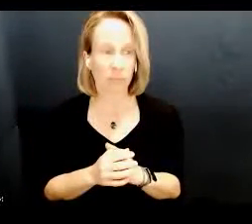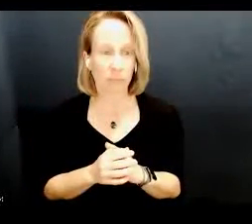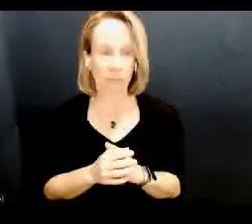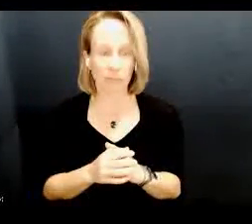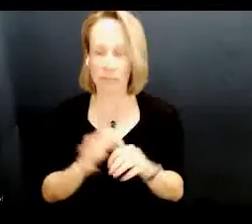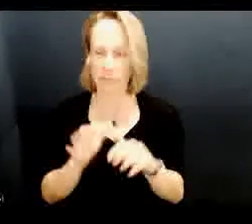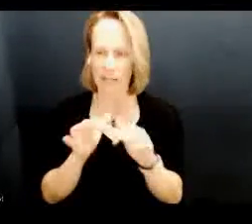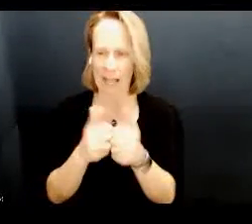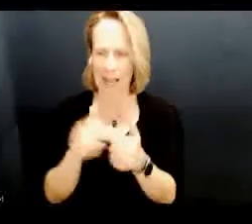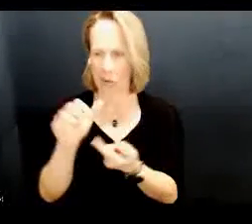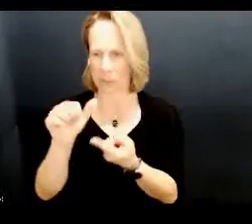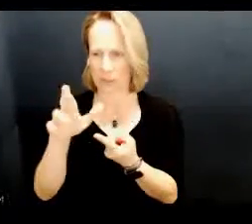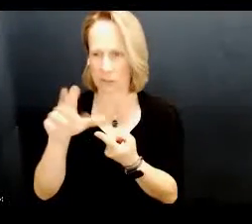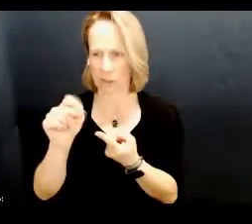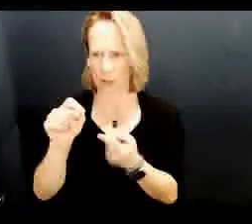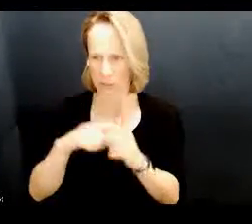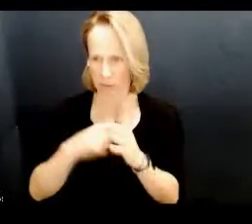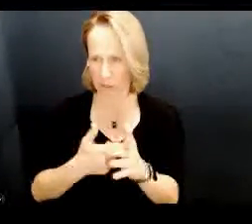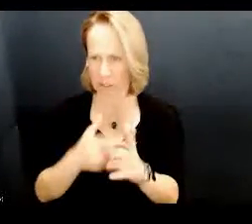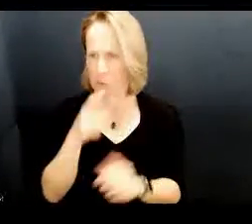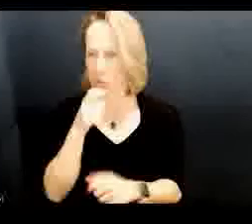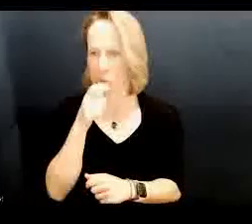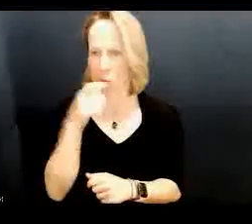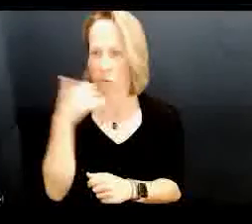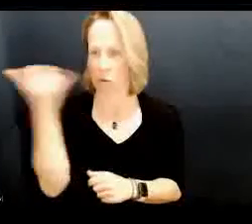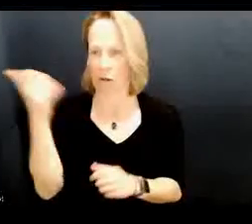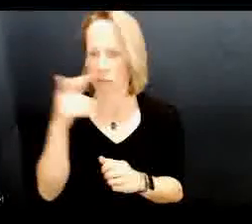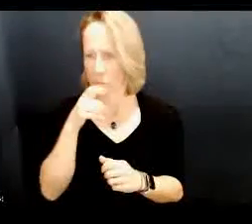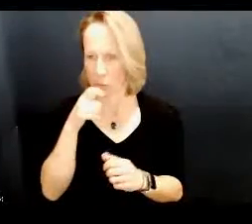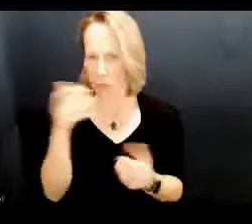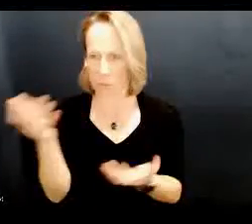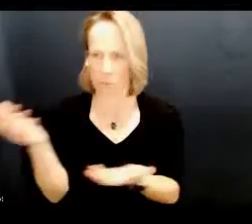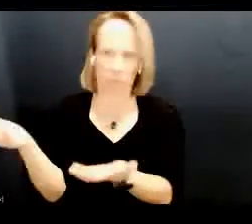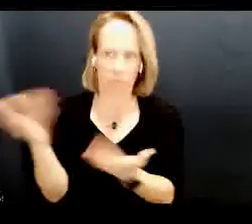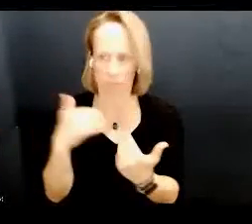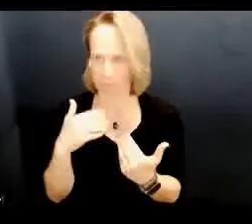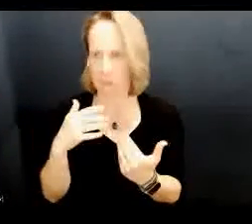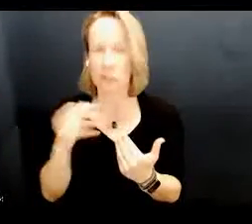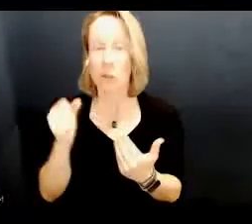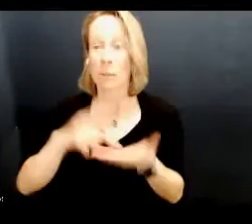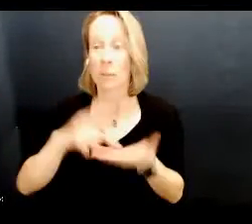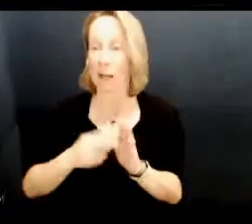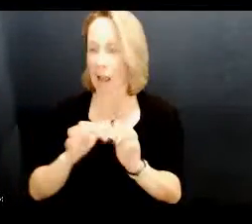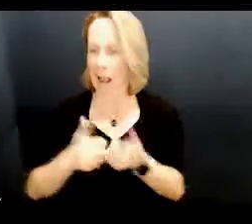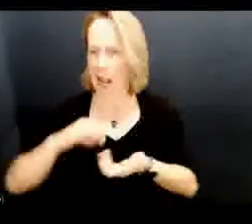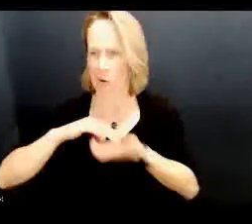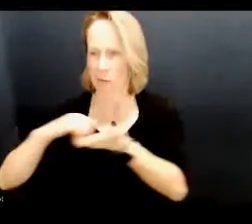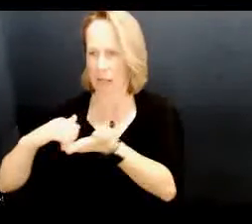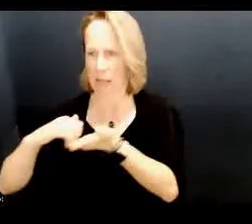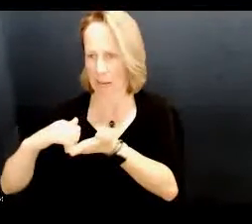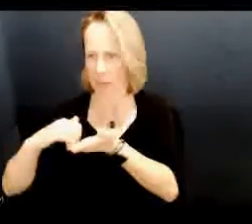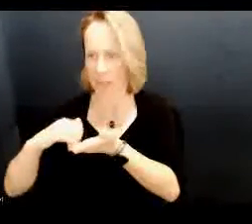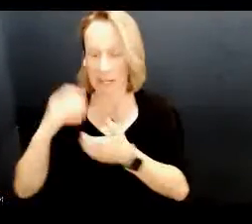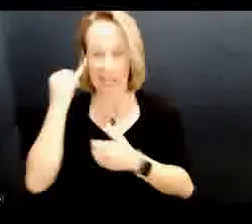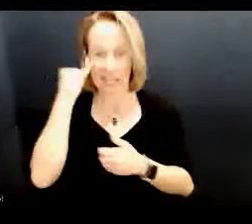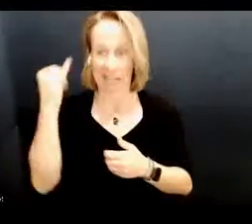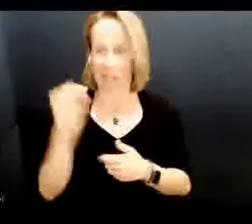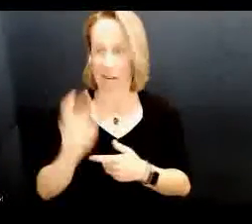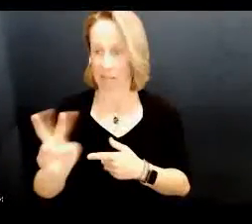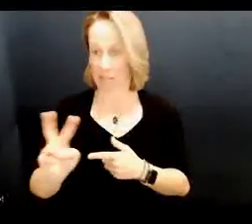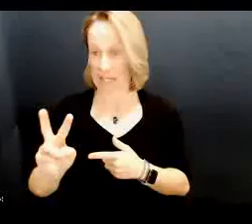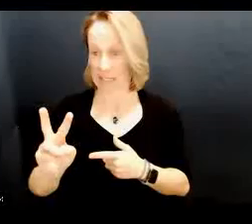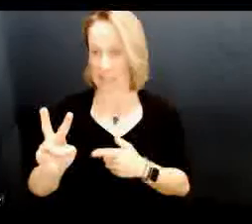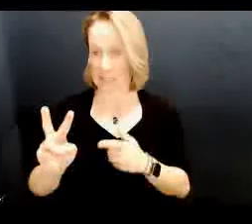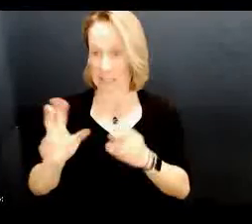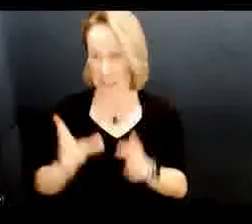activated? And by this, I mean, how are we collaborating, right? So if a victim walks into the hospital, how are